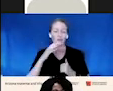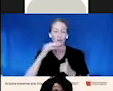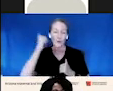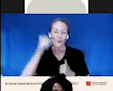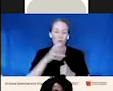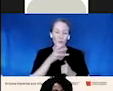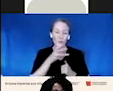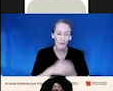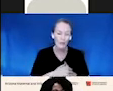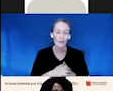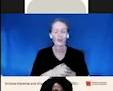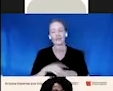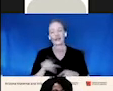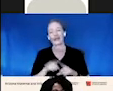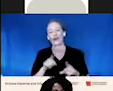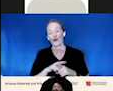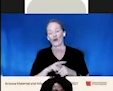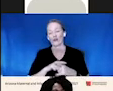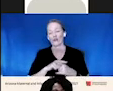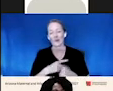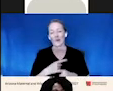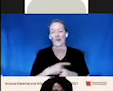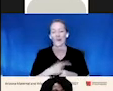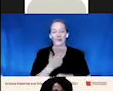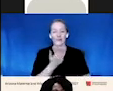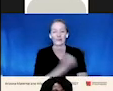even substance-using moms working with harm reduction.